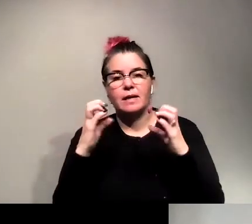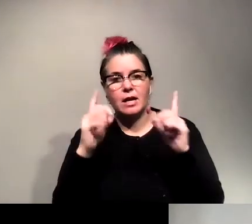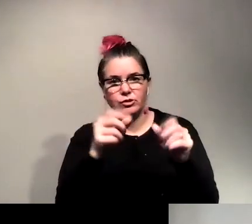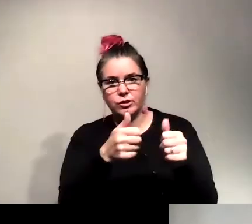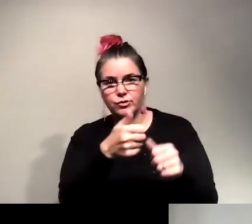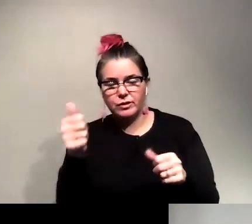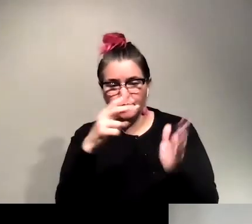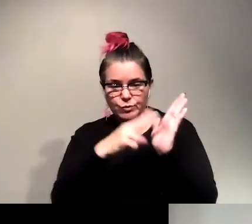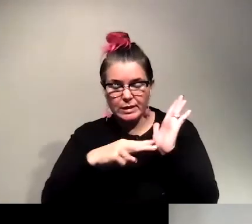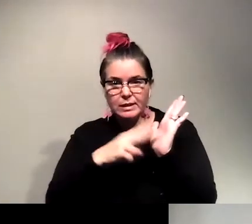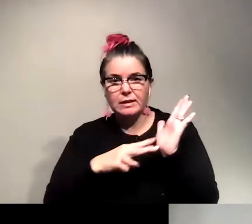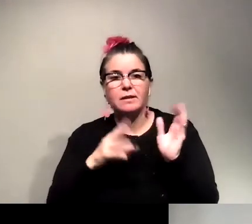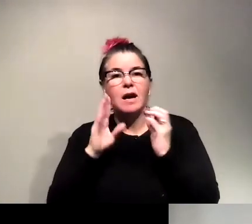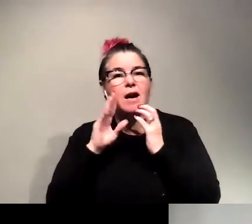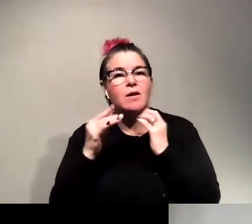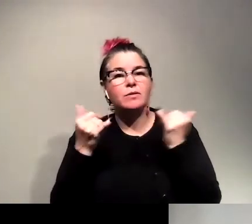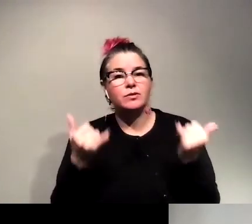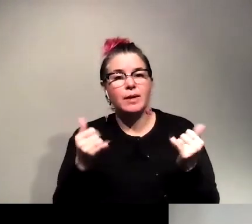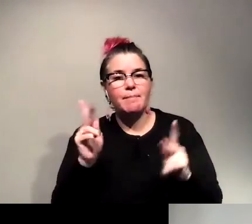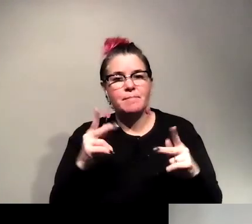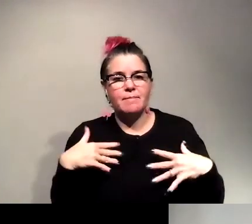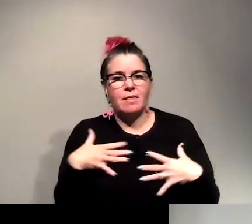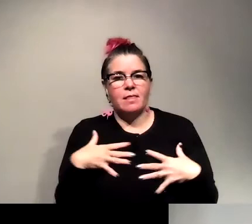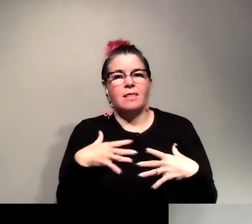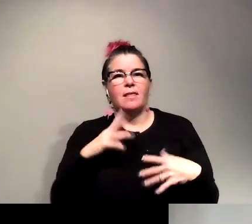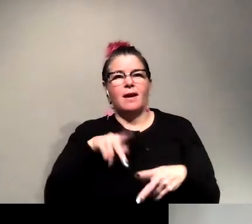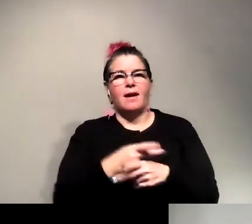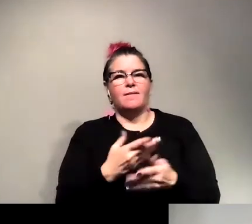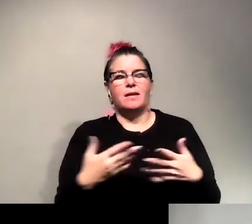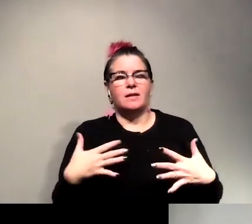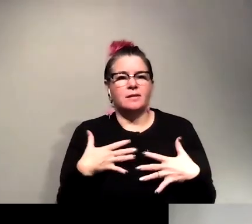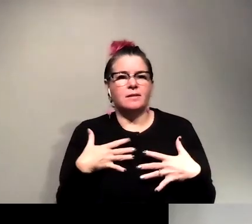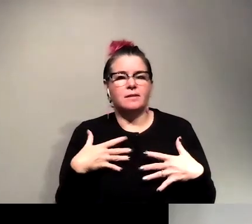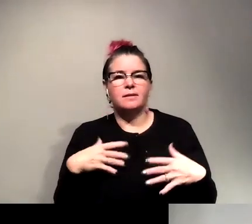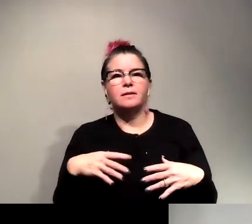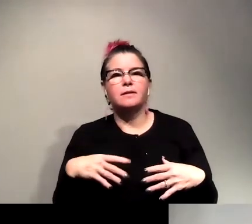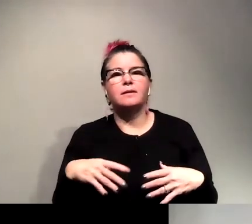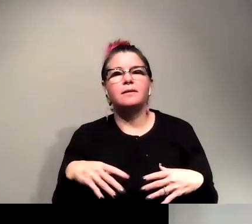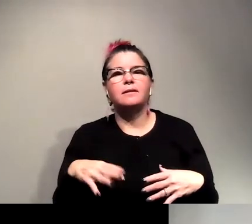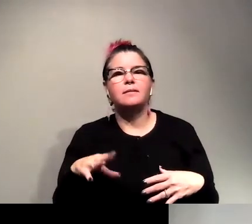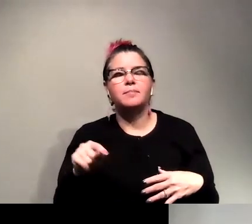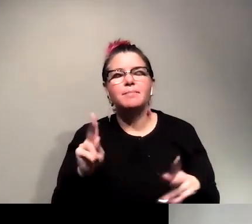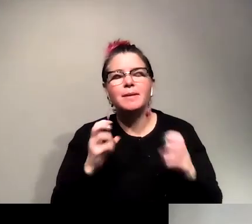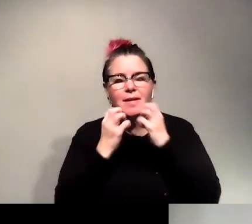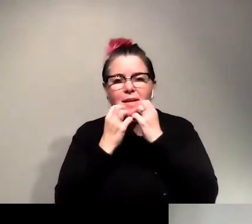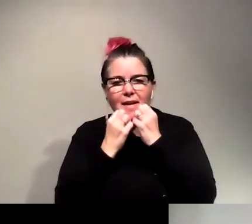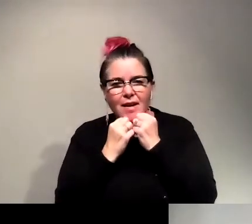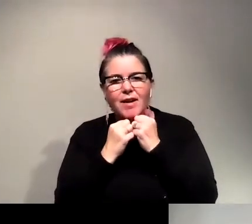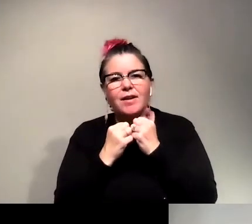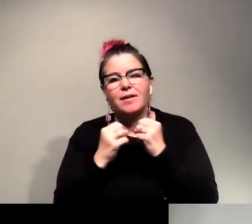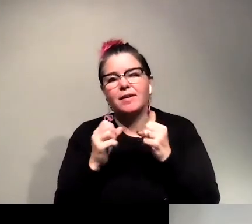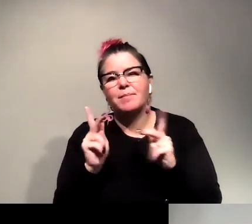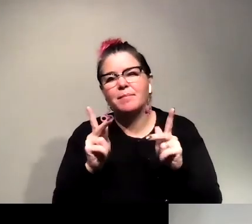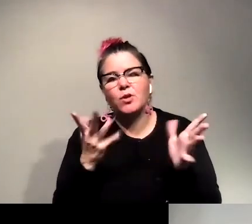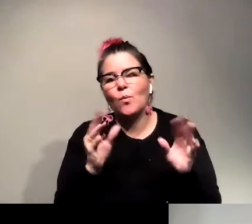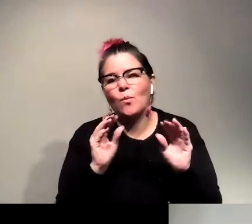know these days folks are really scared about that sort of thing, but folks really care, and no one's going out of their way to put you in danger. That's